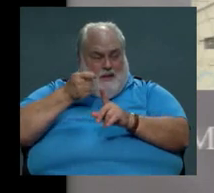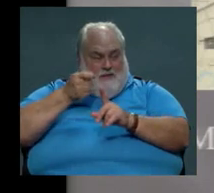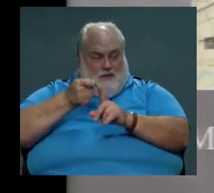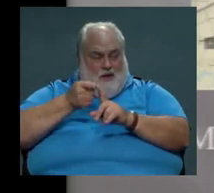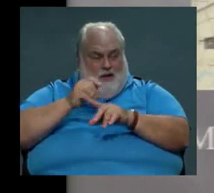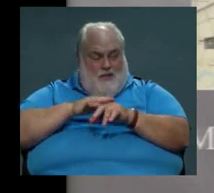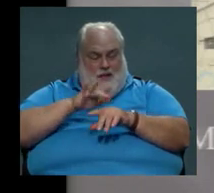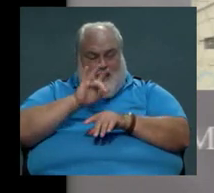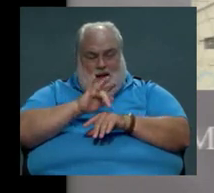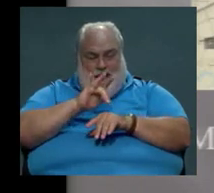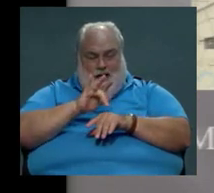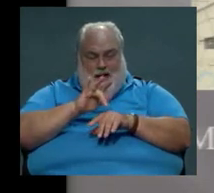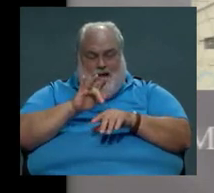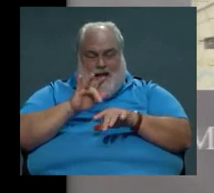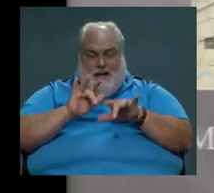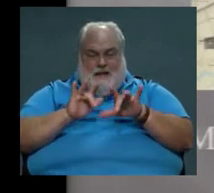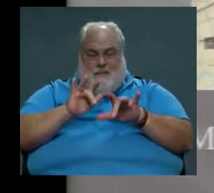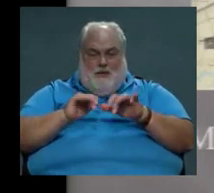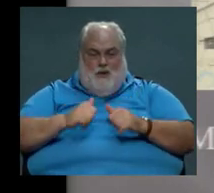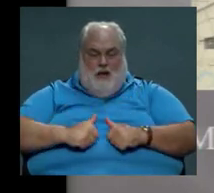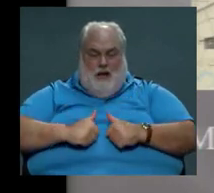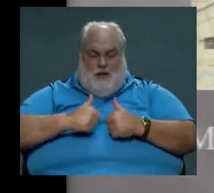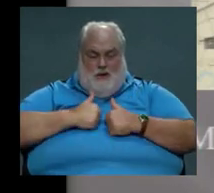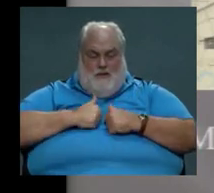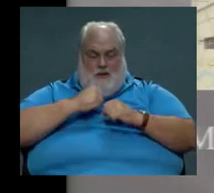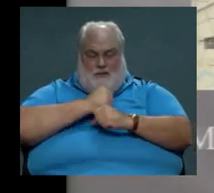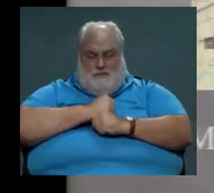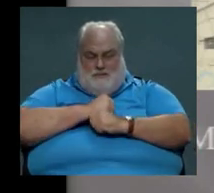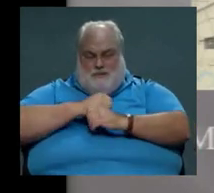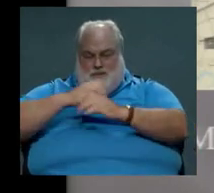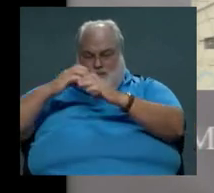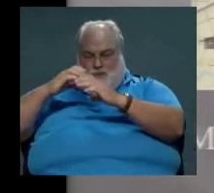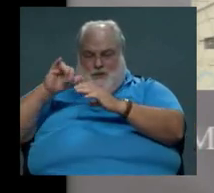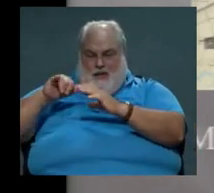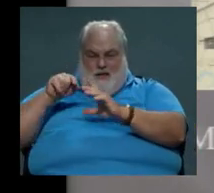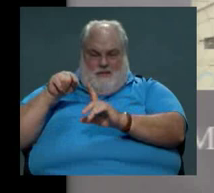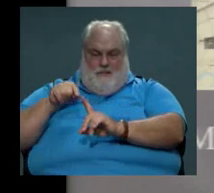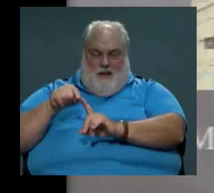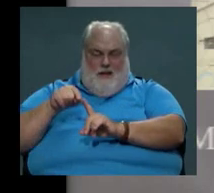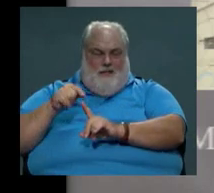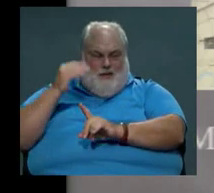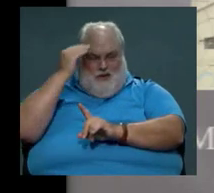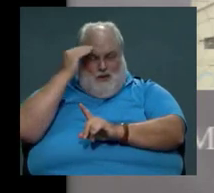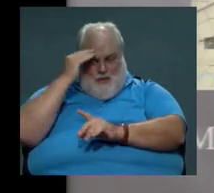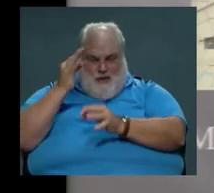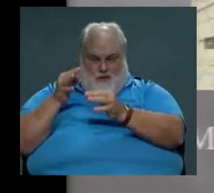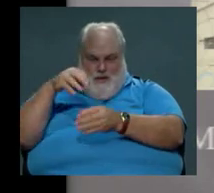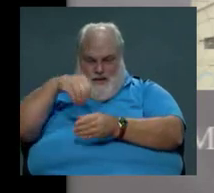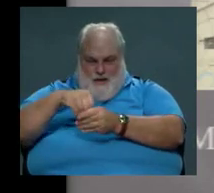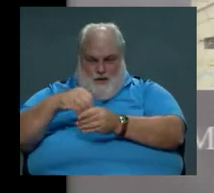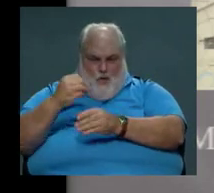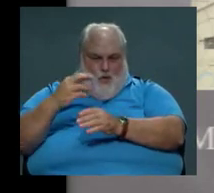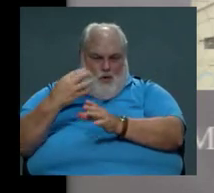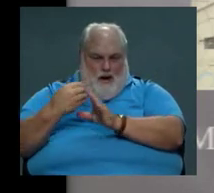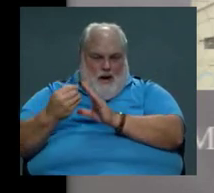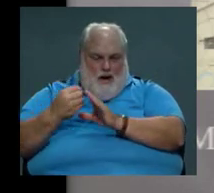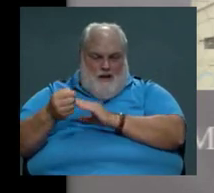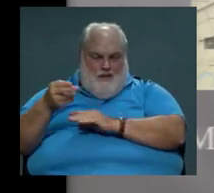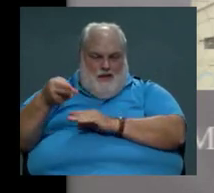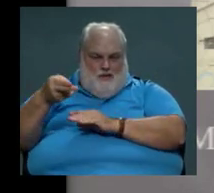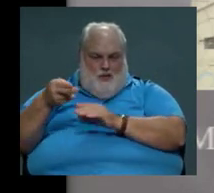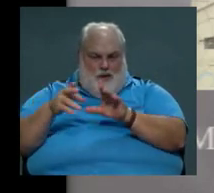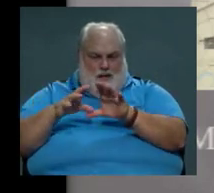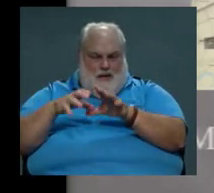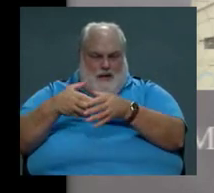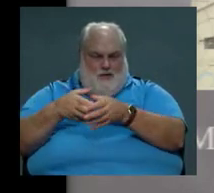bottom, click it, type in your address. It will zoom you to that spot, and then you'll know whether if you're in a historic district or